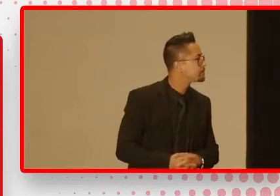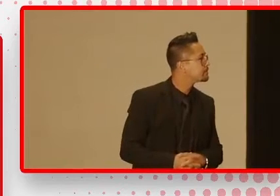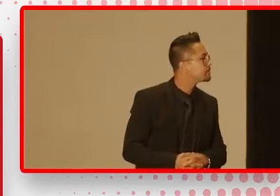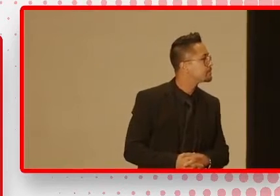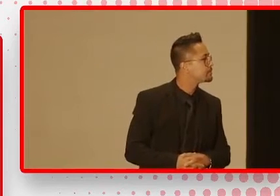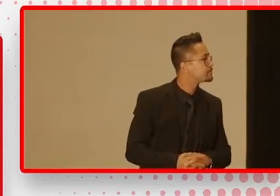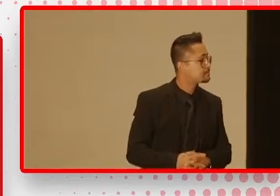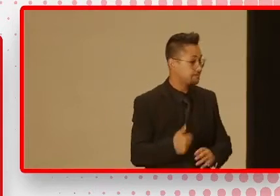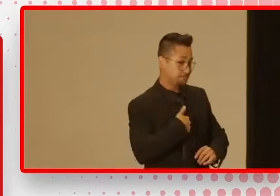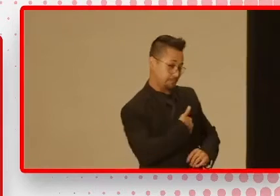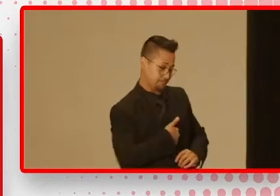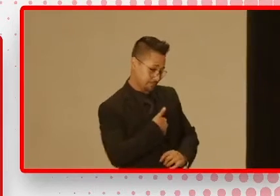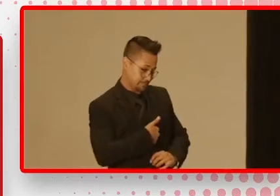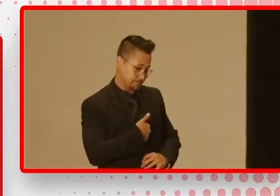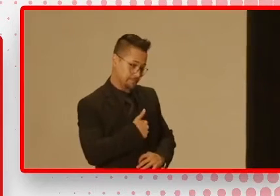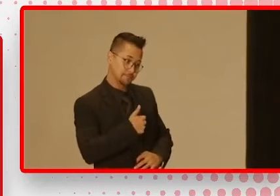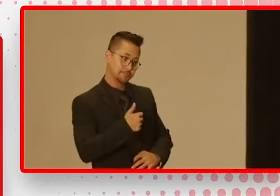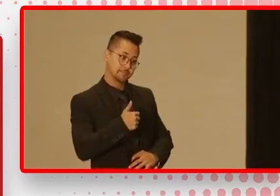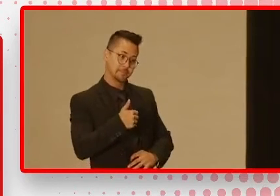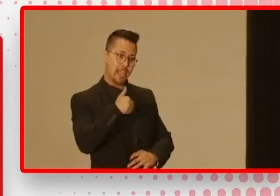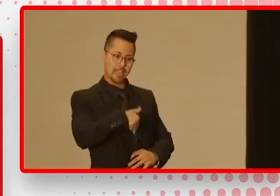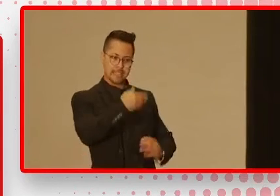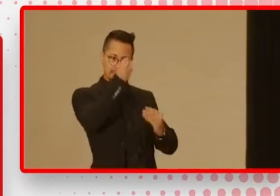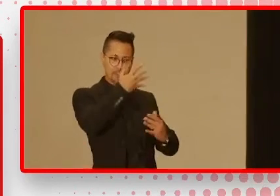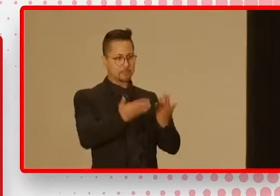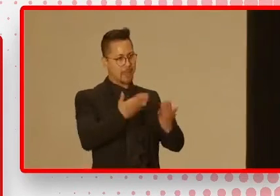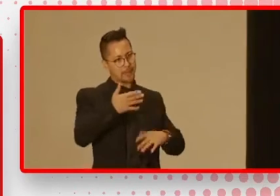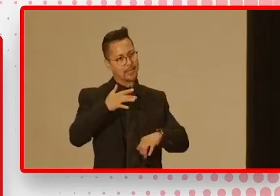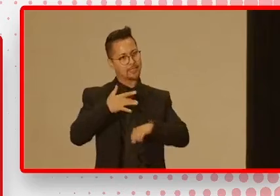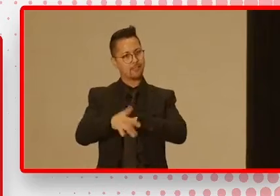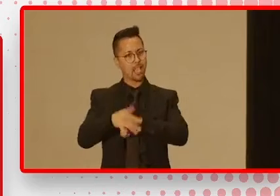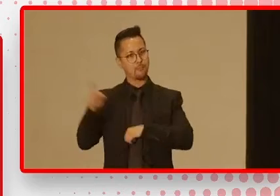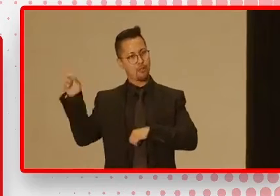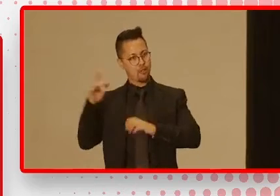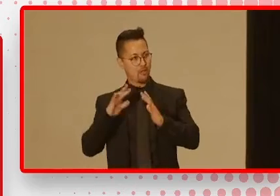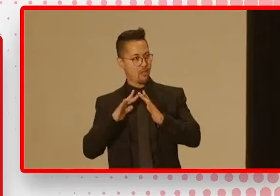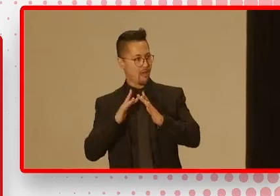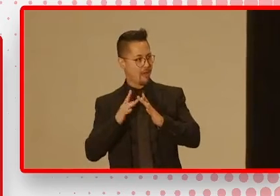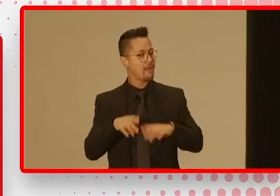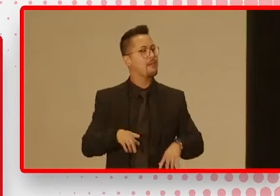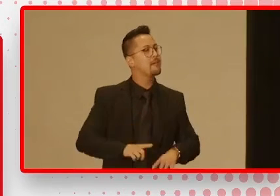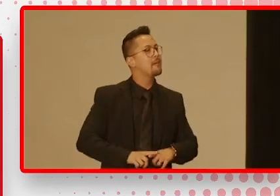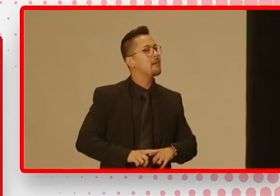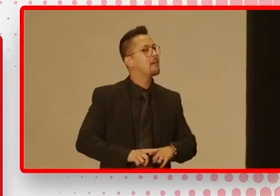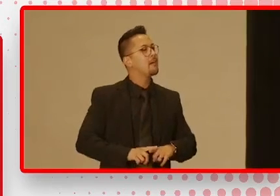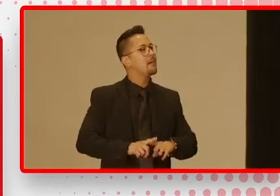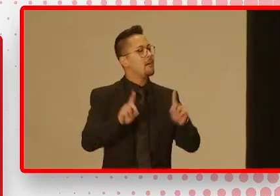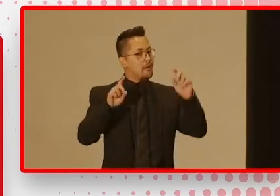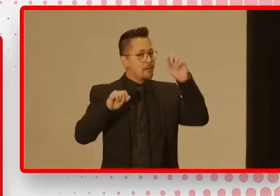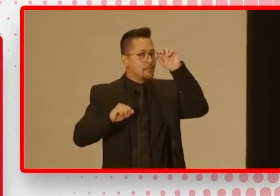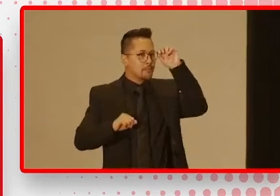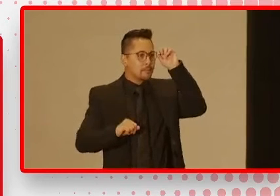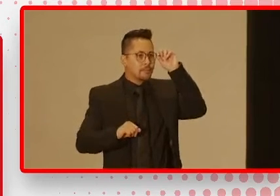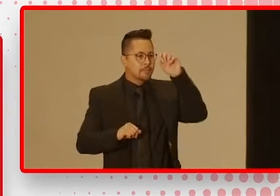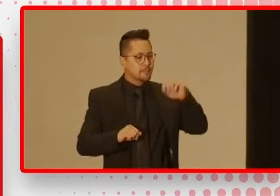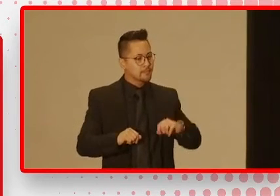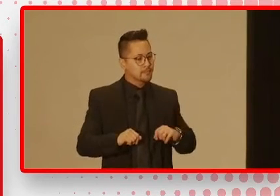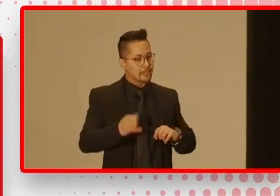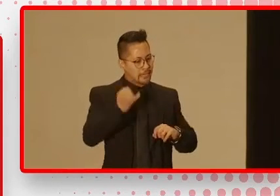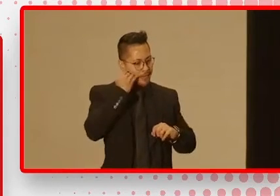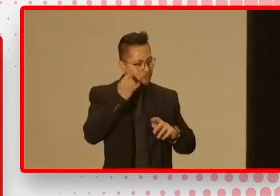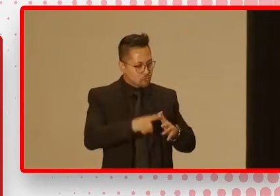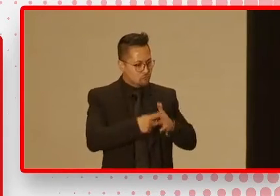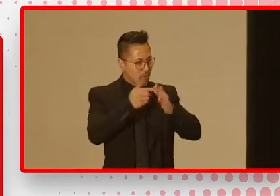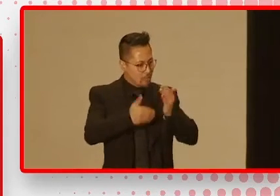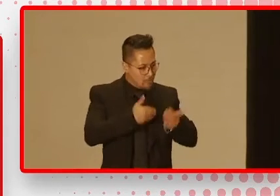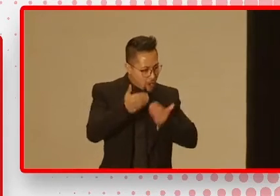I apologize, this information is probably available online, but when we enter into the beginning of a process for someone